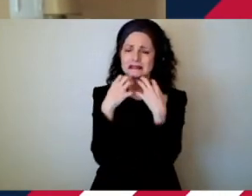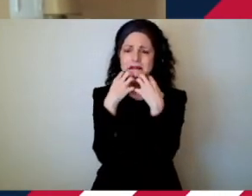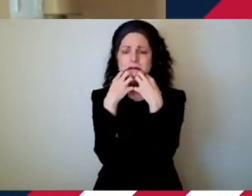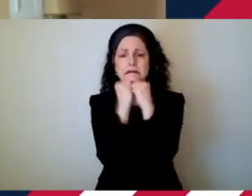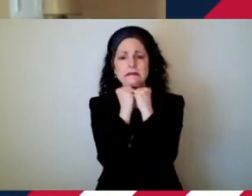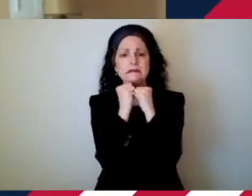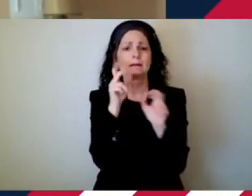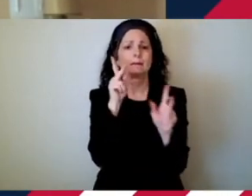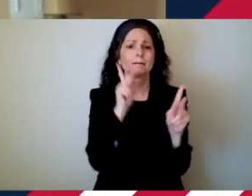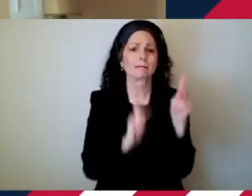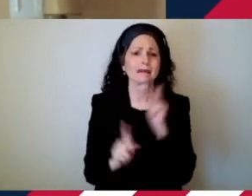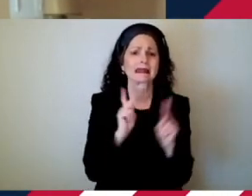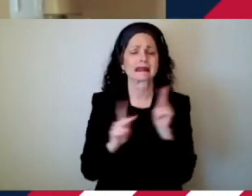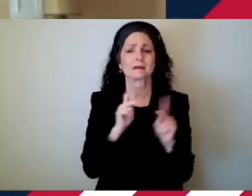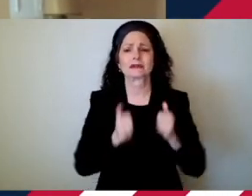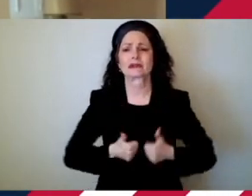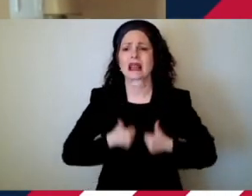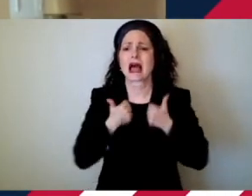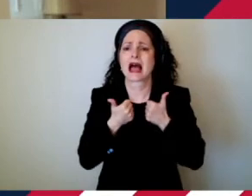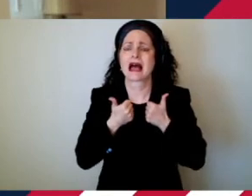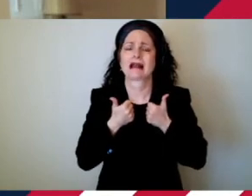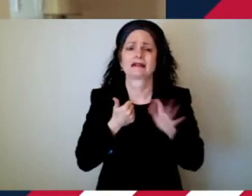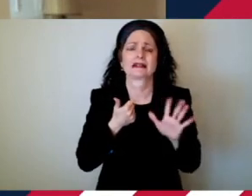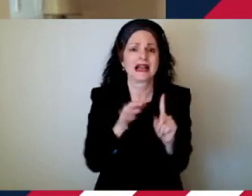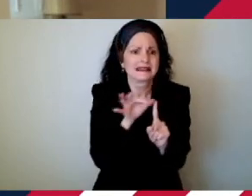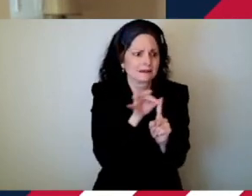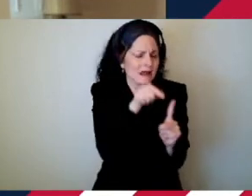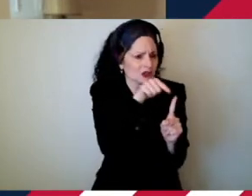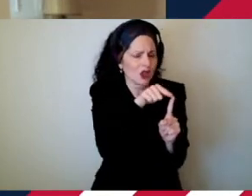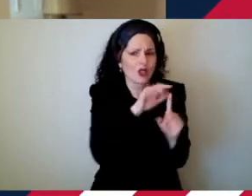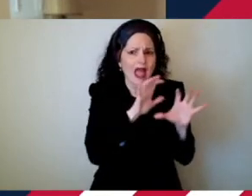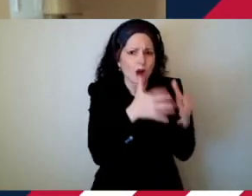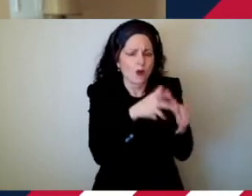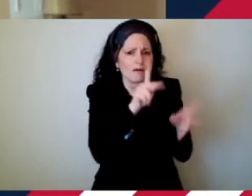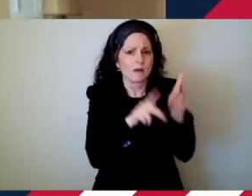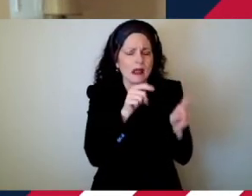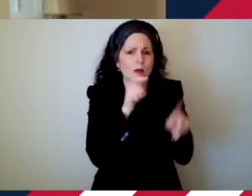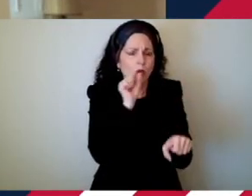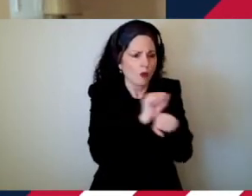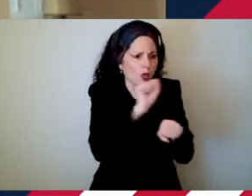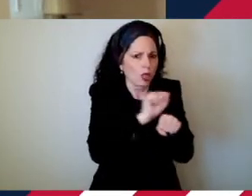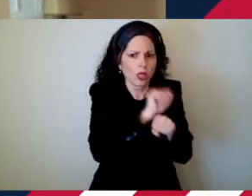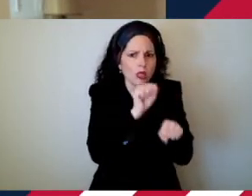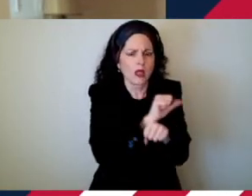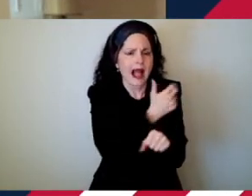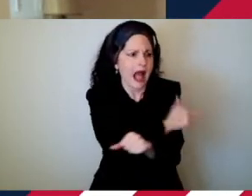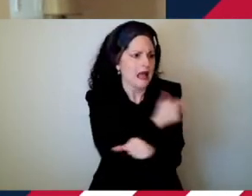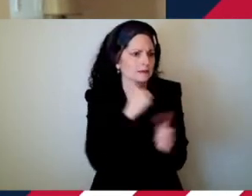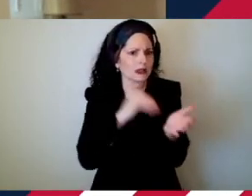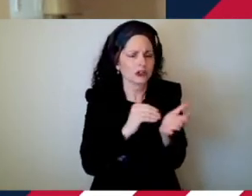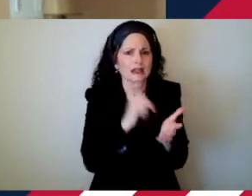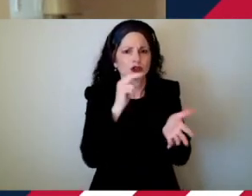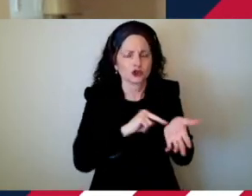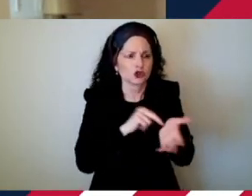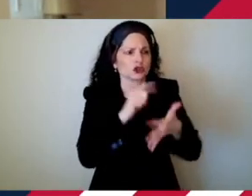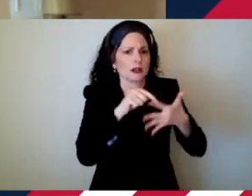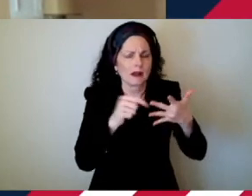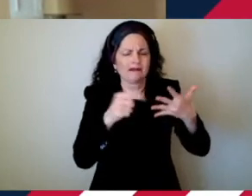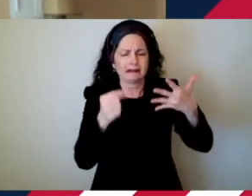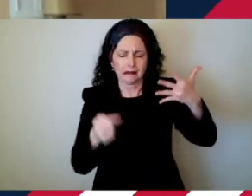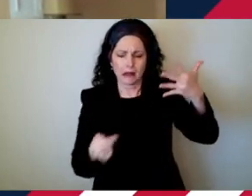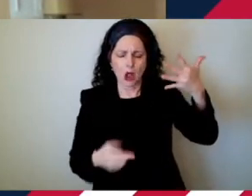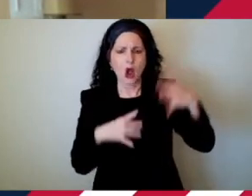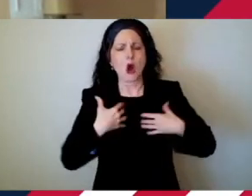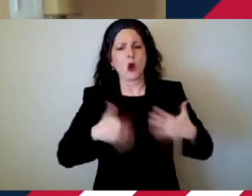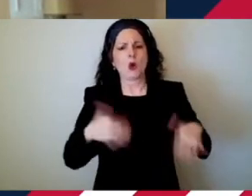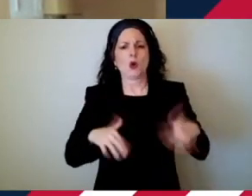those frontline workers who have been called to heroism over these past months. This convention will showcase our desire to build